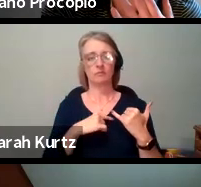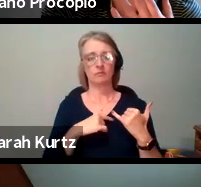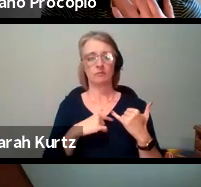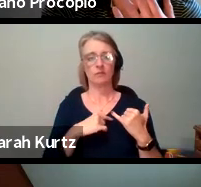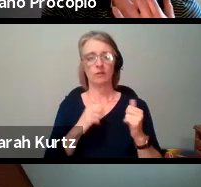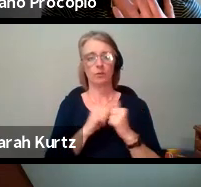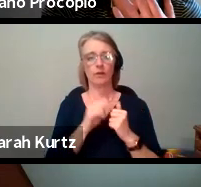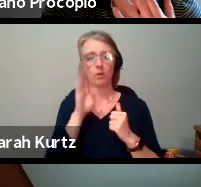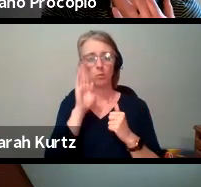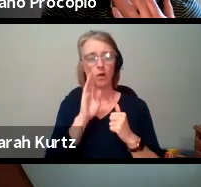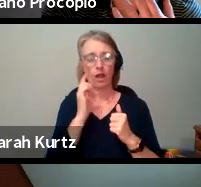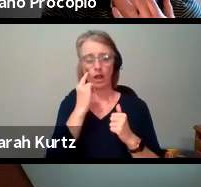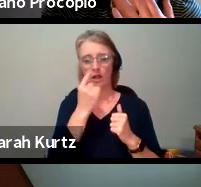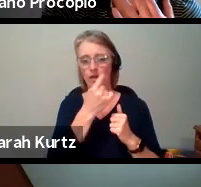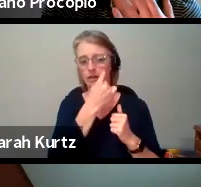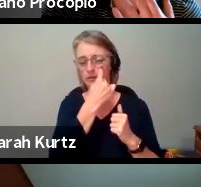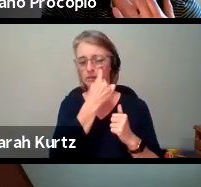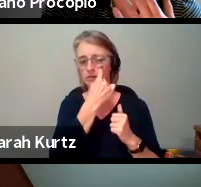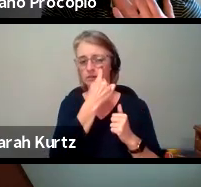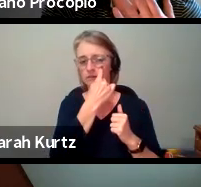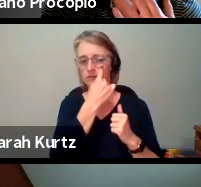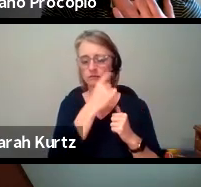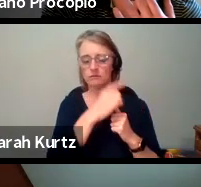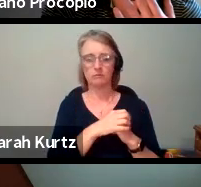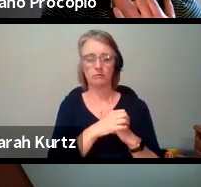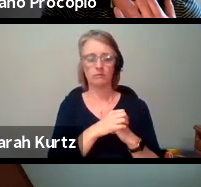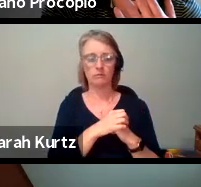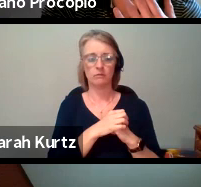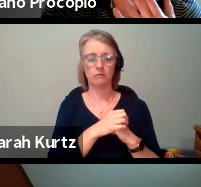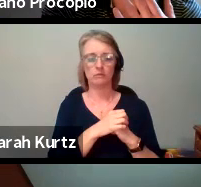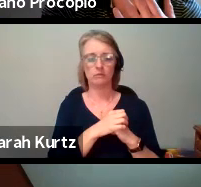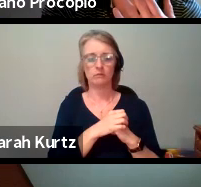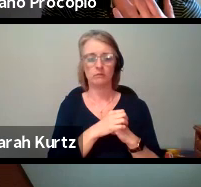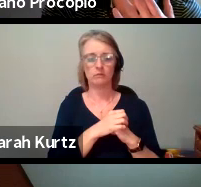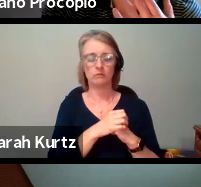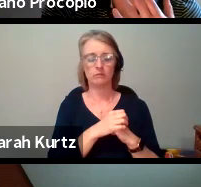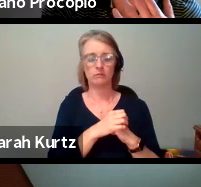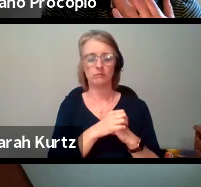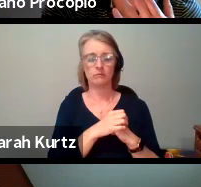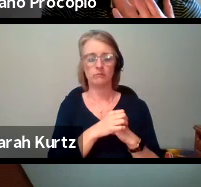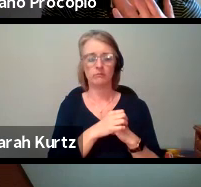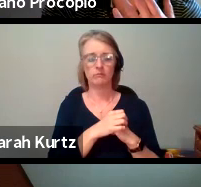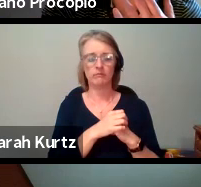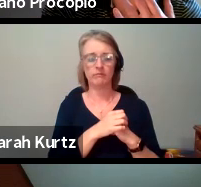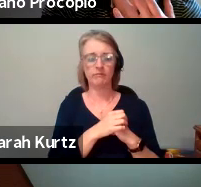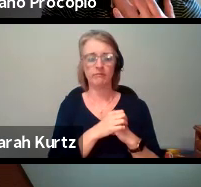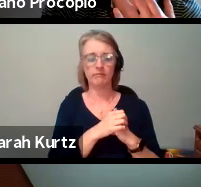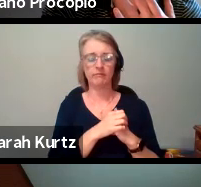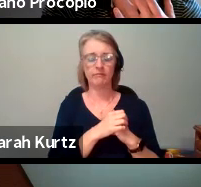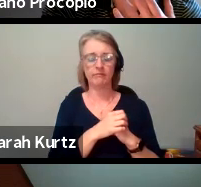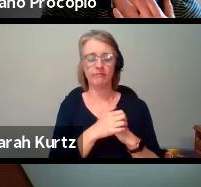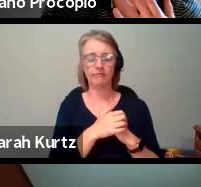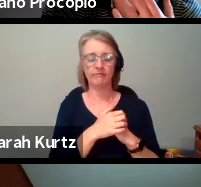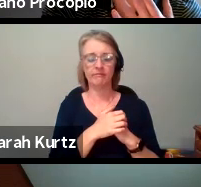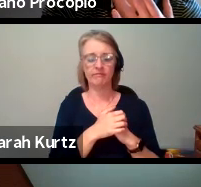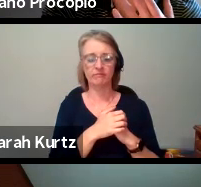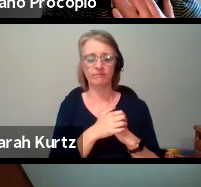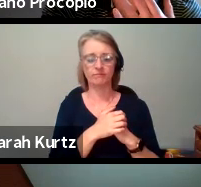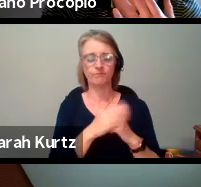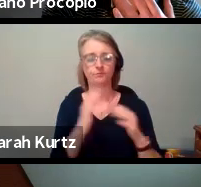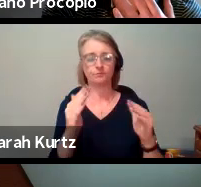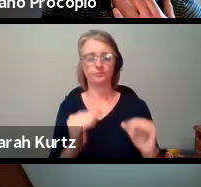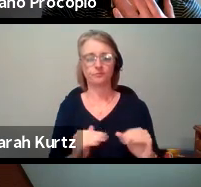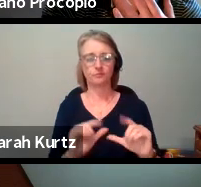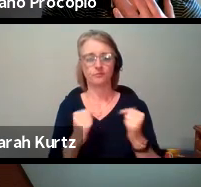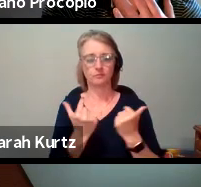with brown eyes and any other color of eyes with a black paper around their neck.